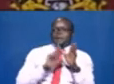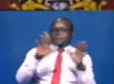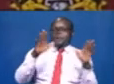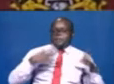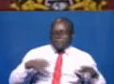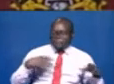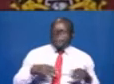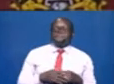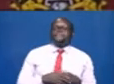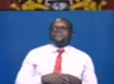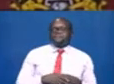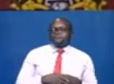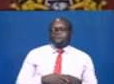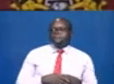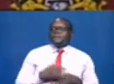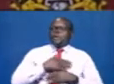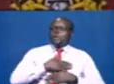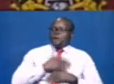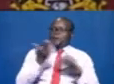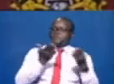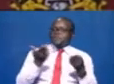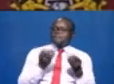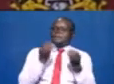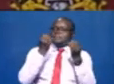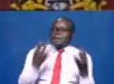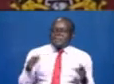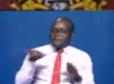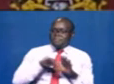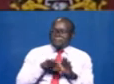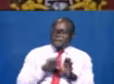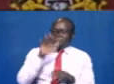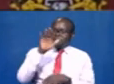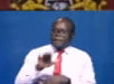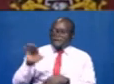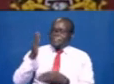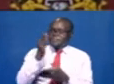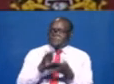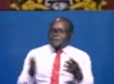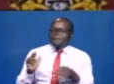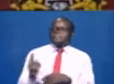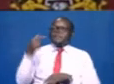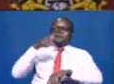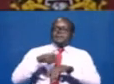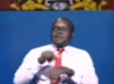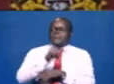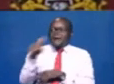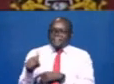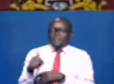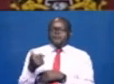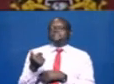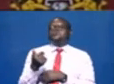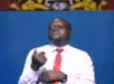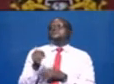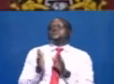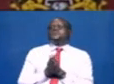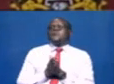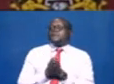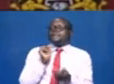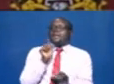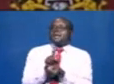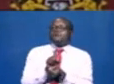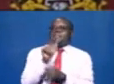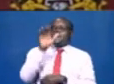Honorable Speaker, I am honored to have served with very many members of this House, some for the first time and others that we served in the 11th Parliament with, and